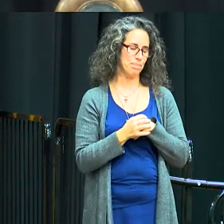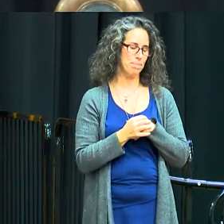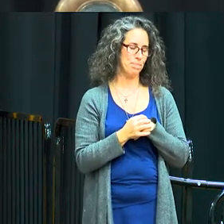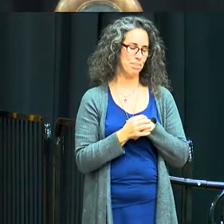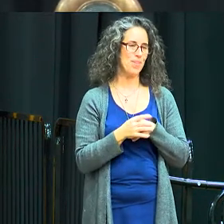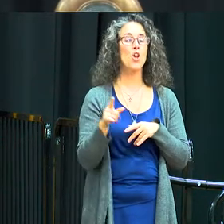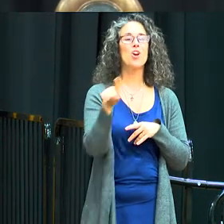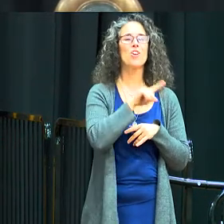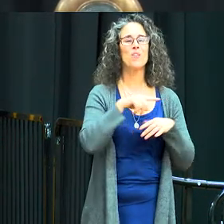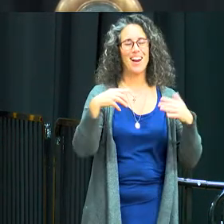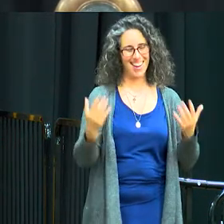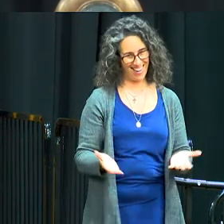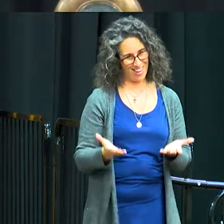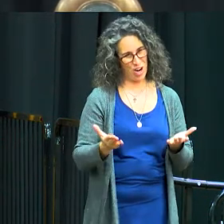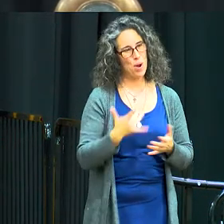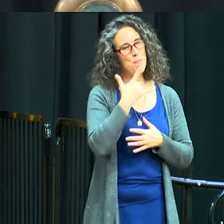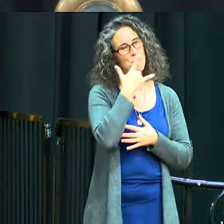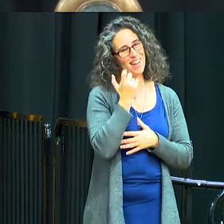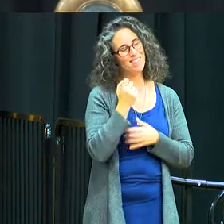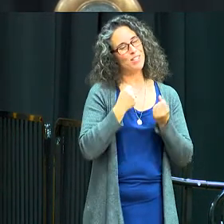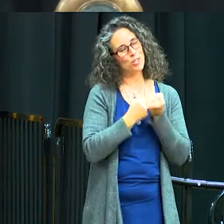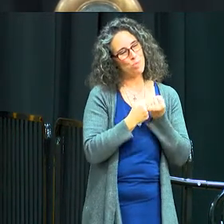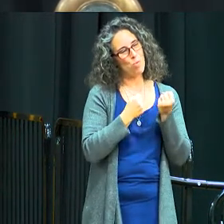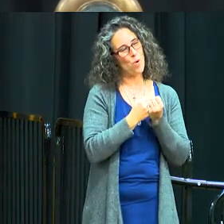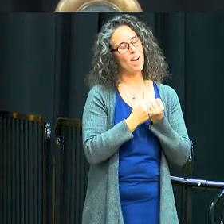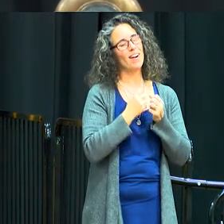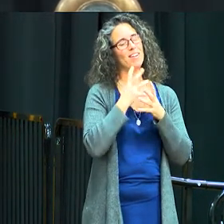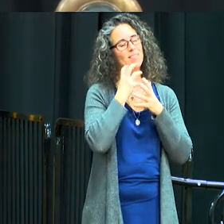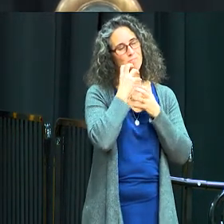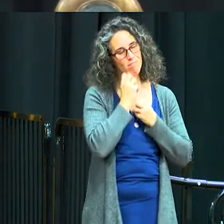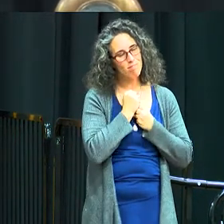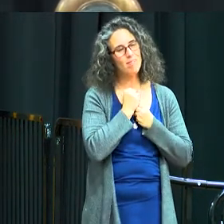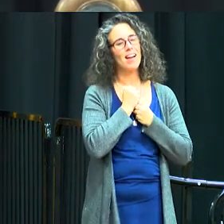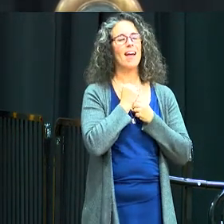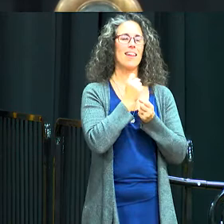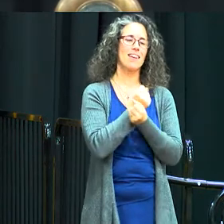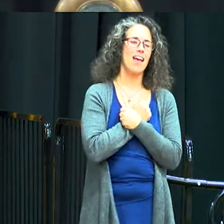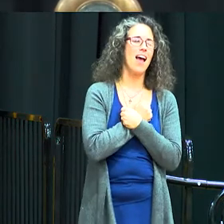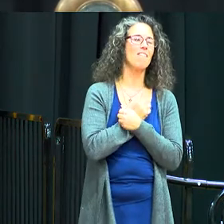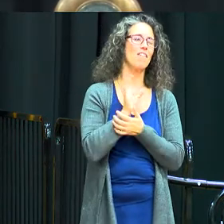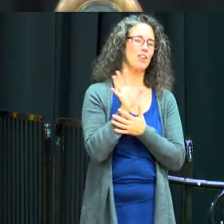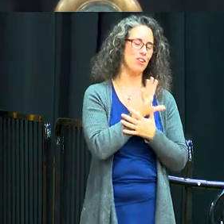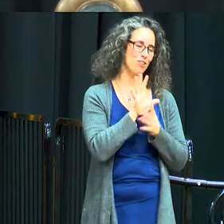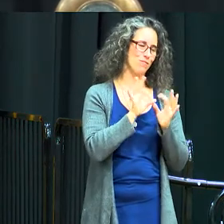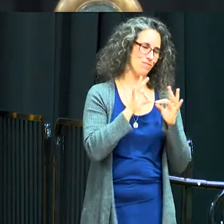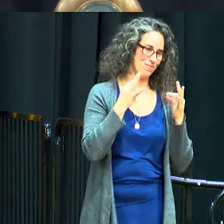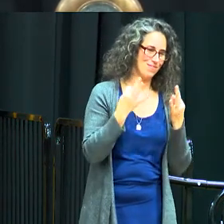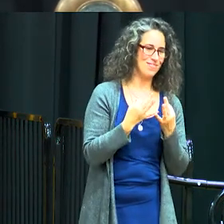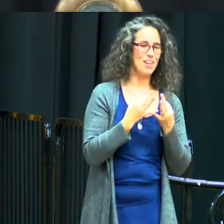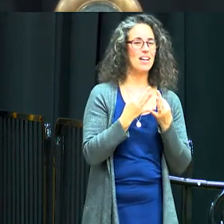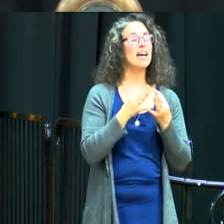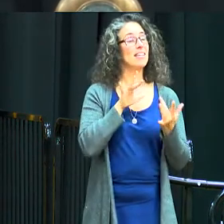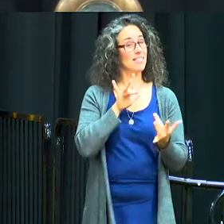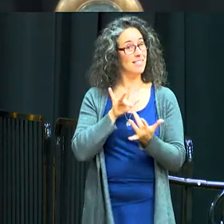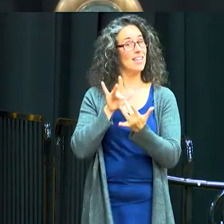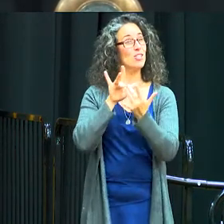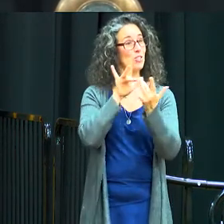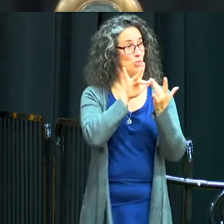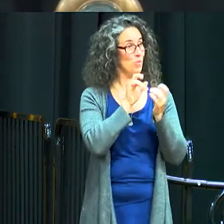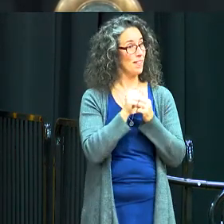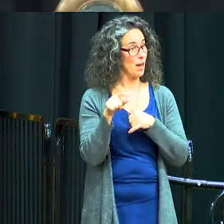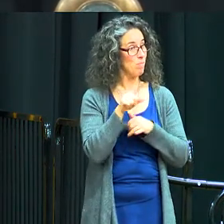You are here because of the support and care and love of guardians and friends and family. Make sure you stay in touch with them and give back to